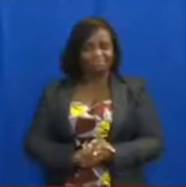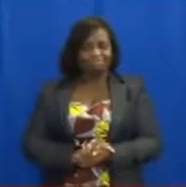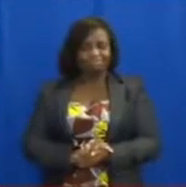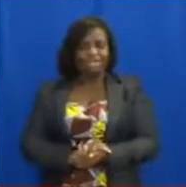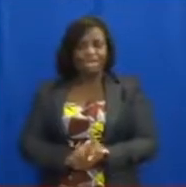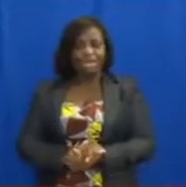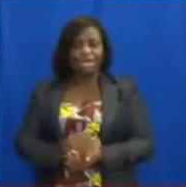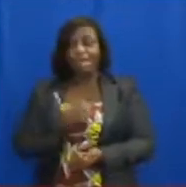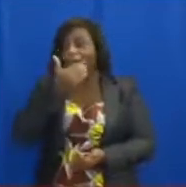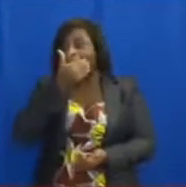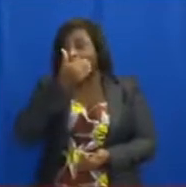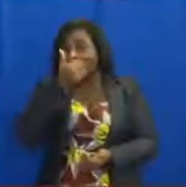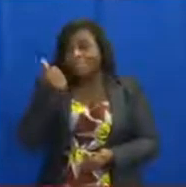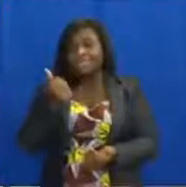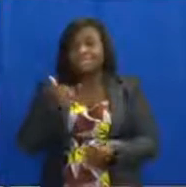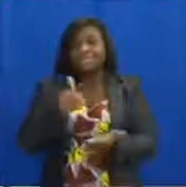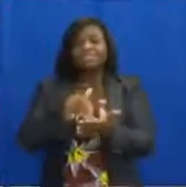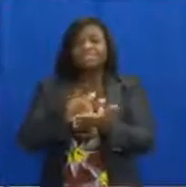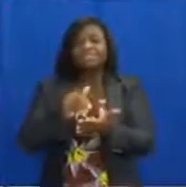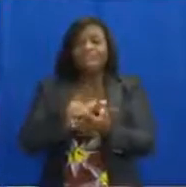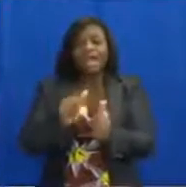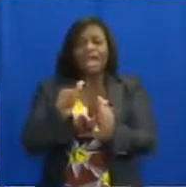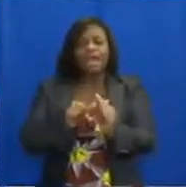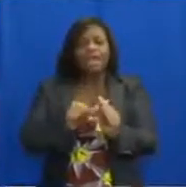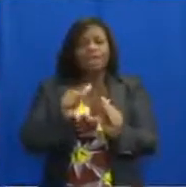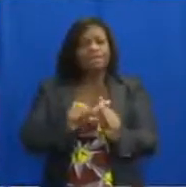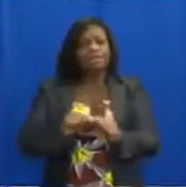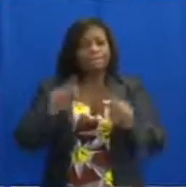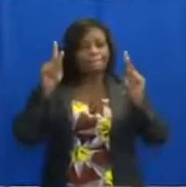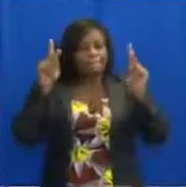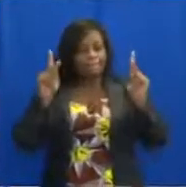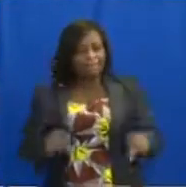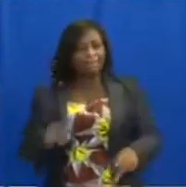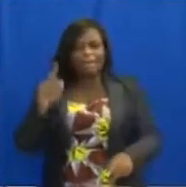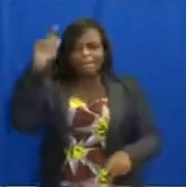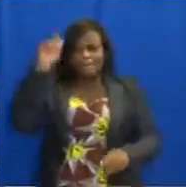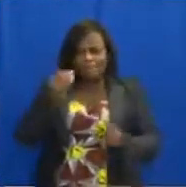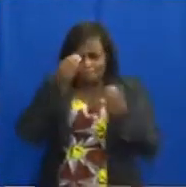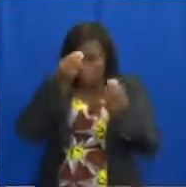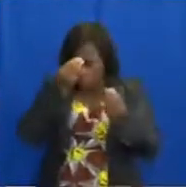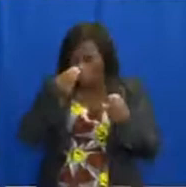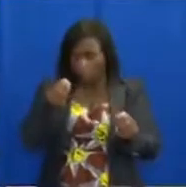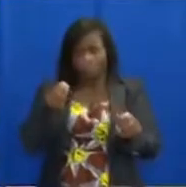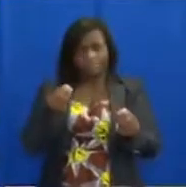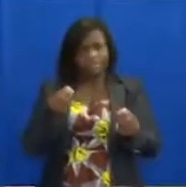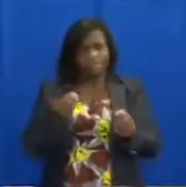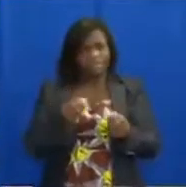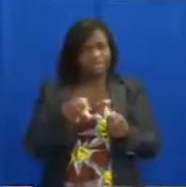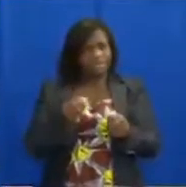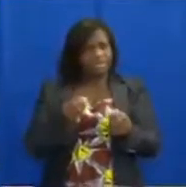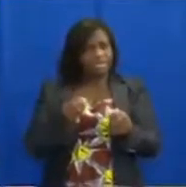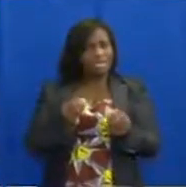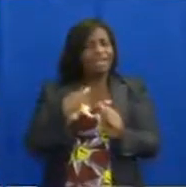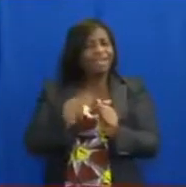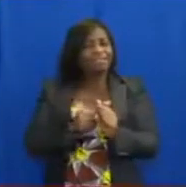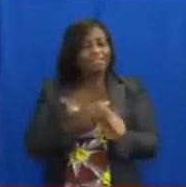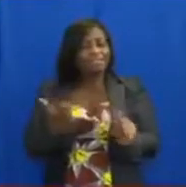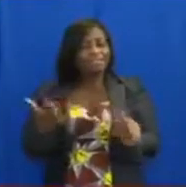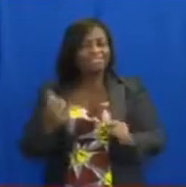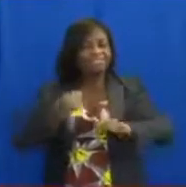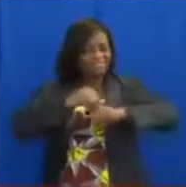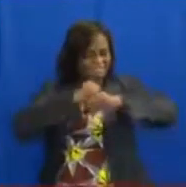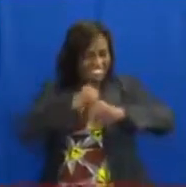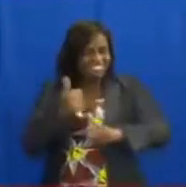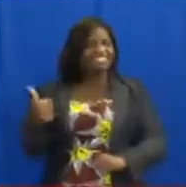It bears repeating that every one of them must adhere strictly to the protocols to